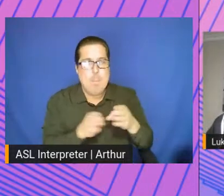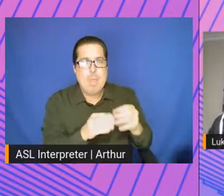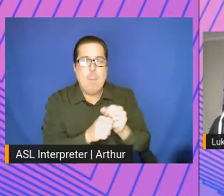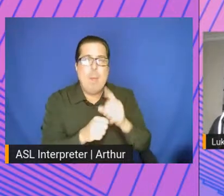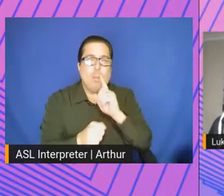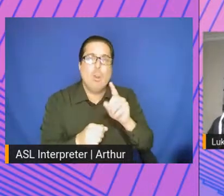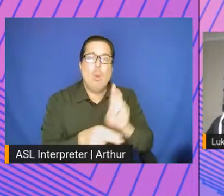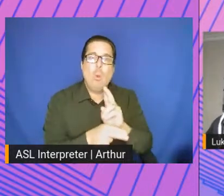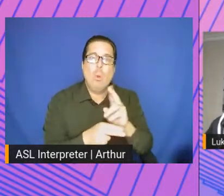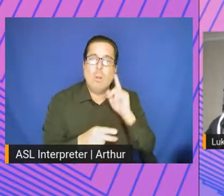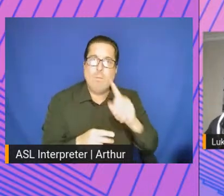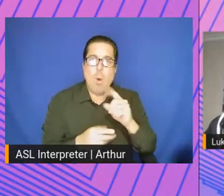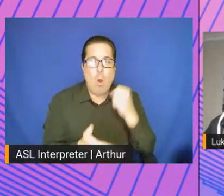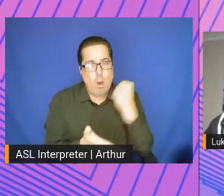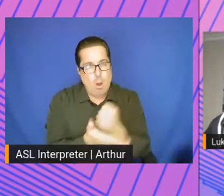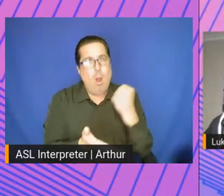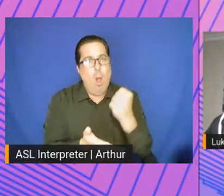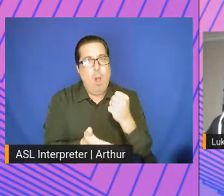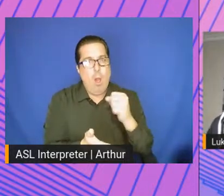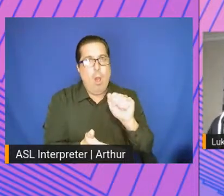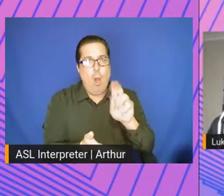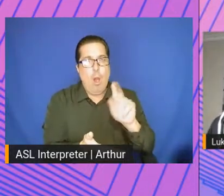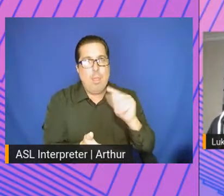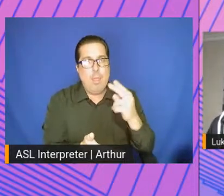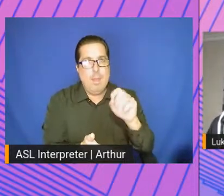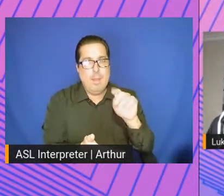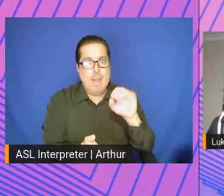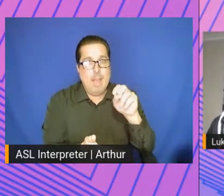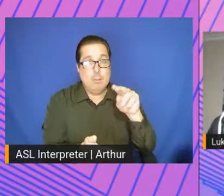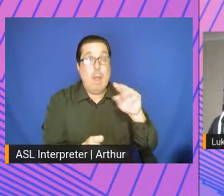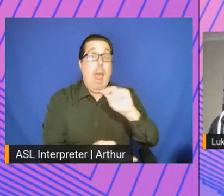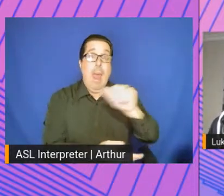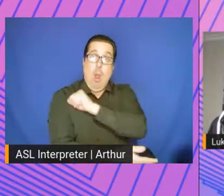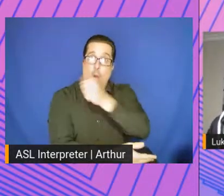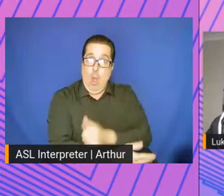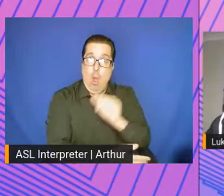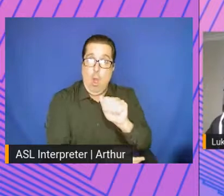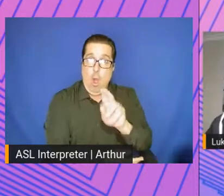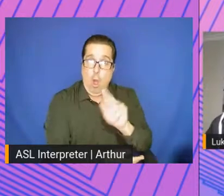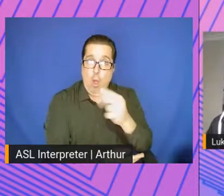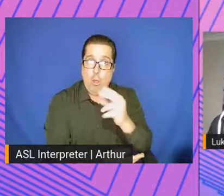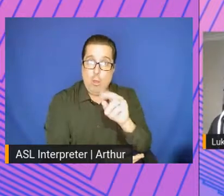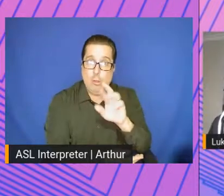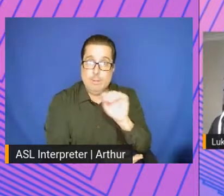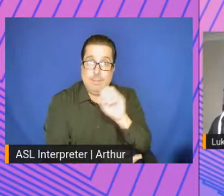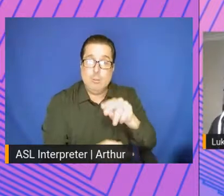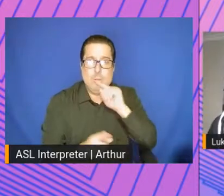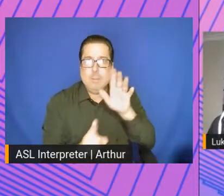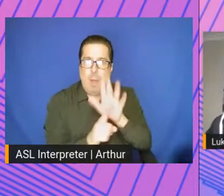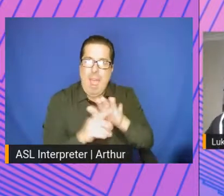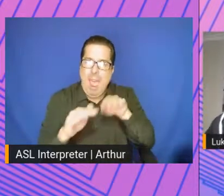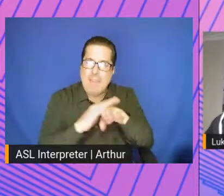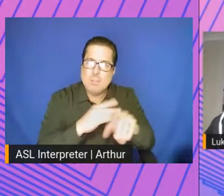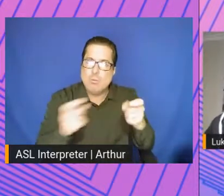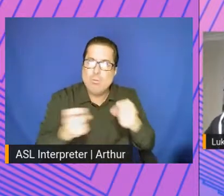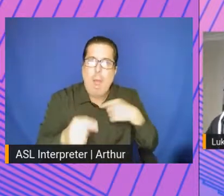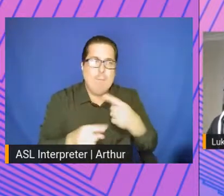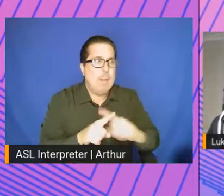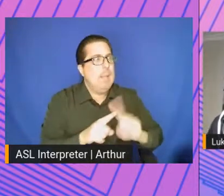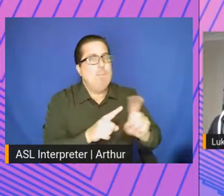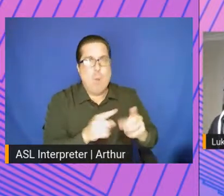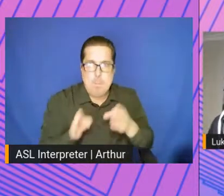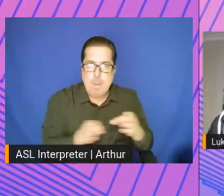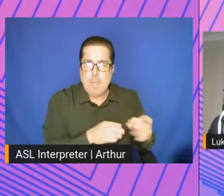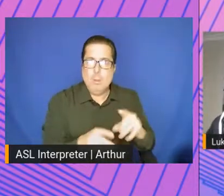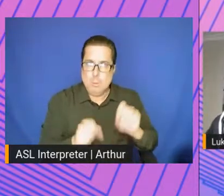authentication. Then authorization, of course, again, a very popular one here is role-based access control, but there are different methods that you can make use of. There's